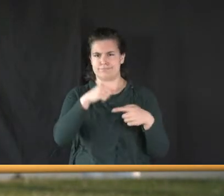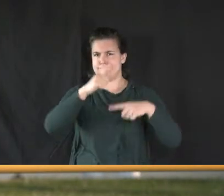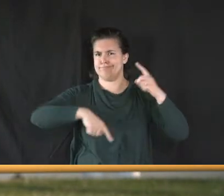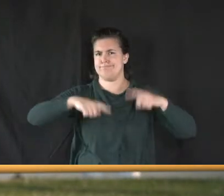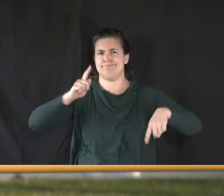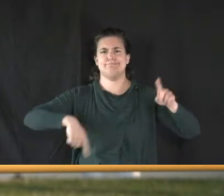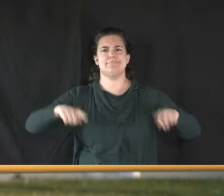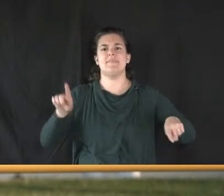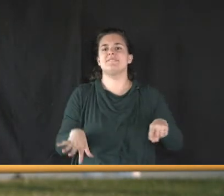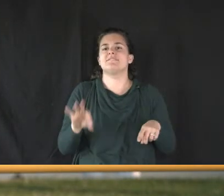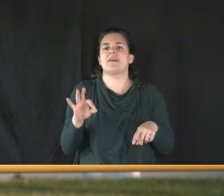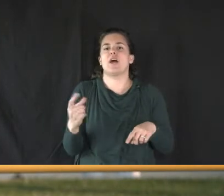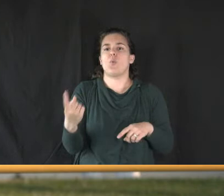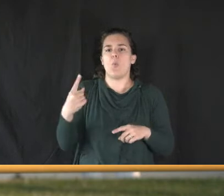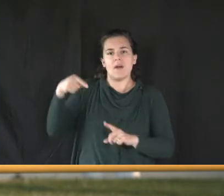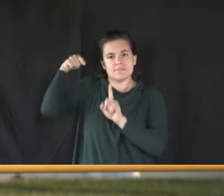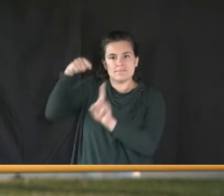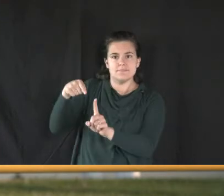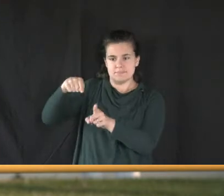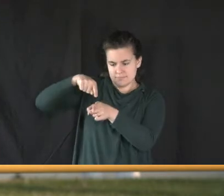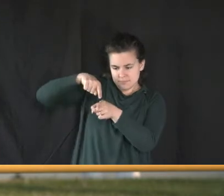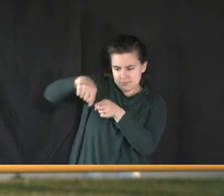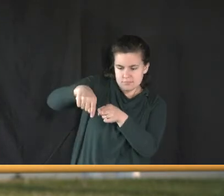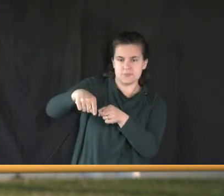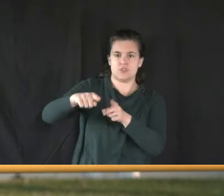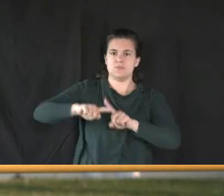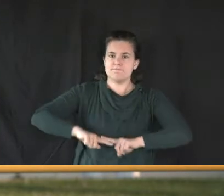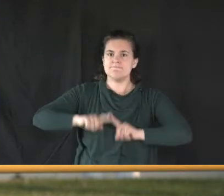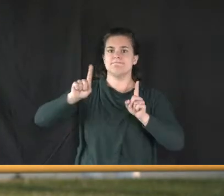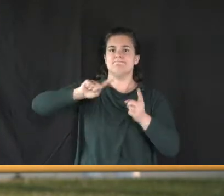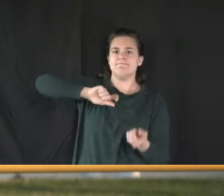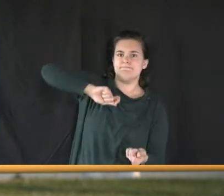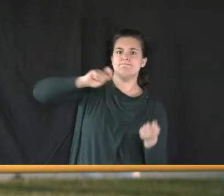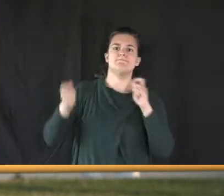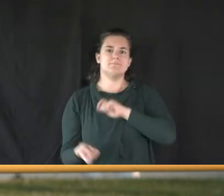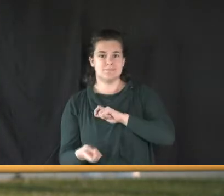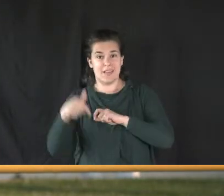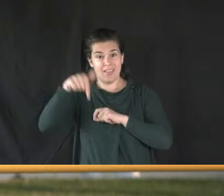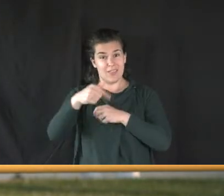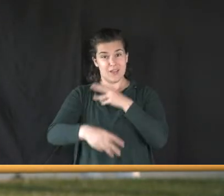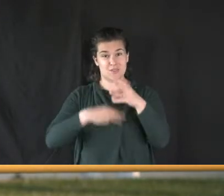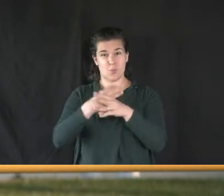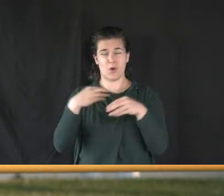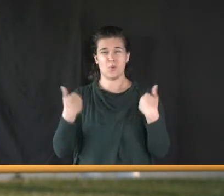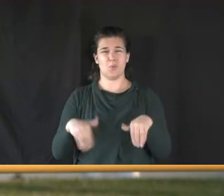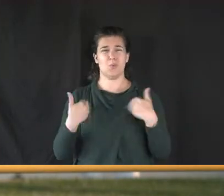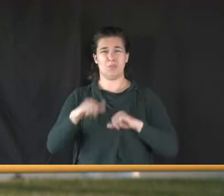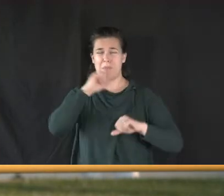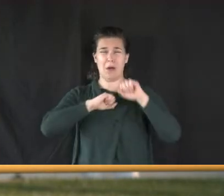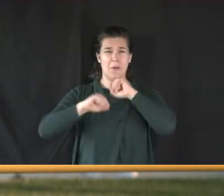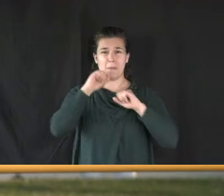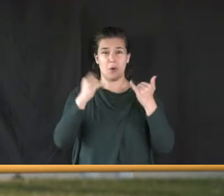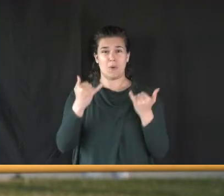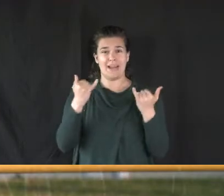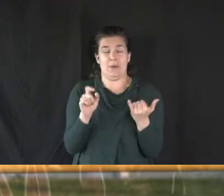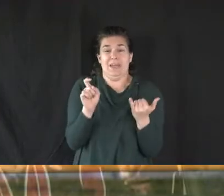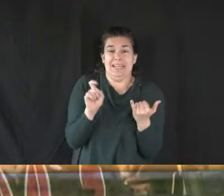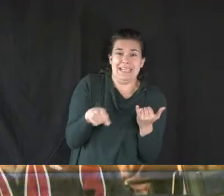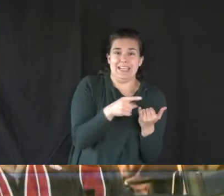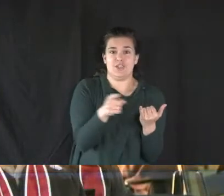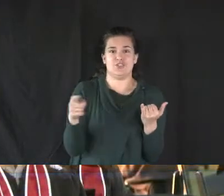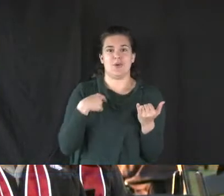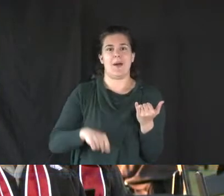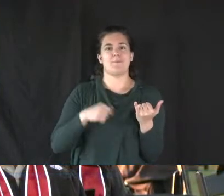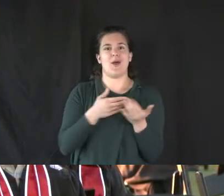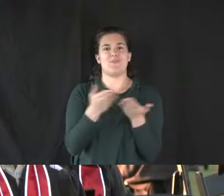Find a way, make a difference. This world needs you. maybe more than ever before. I'm proud of you.